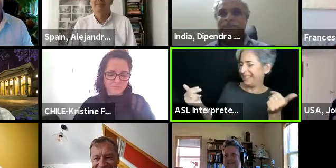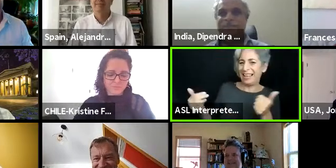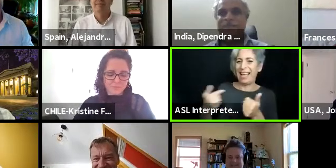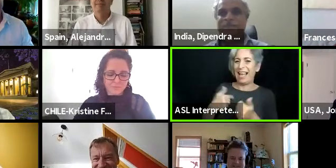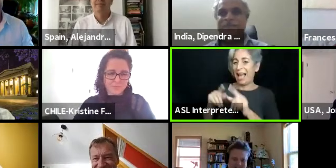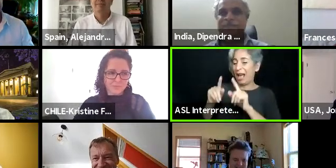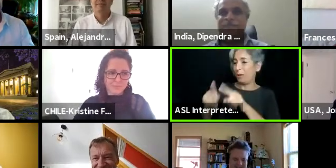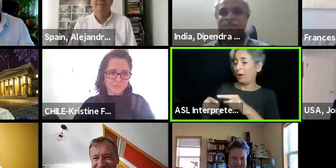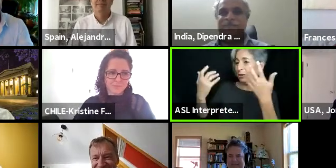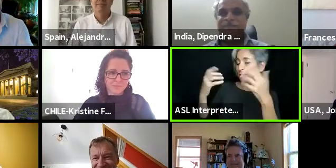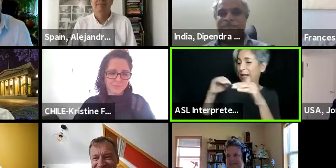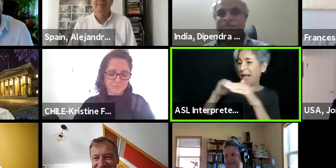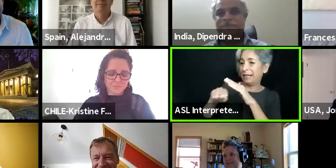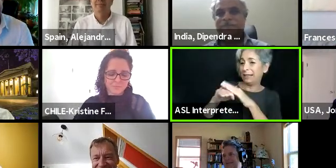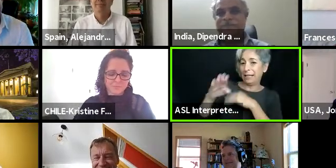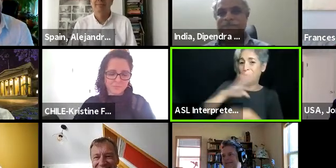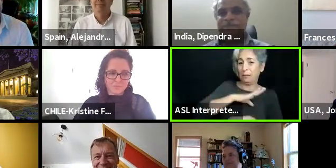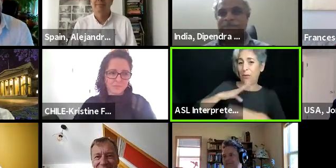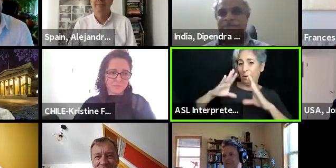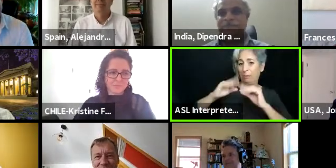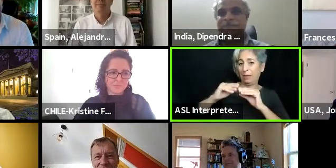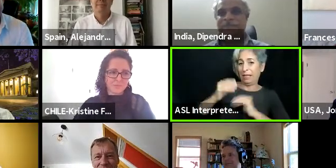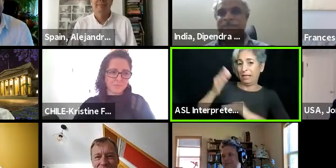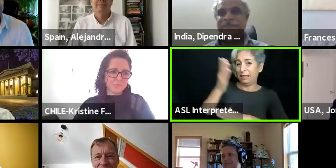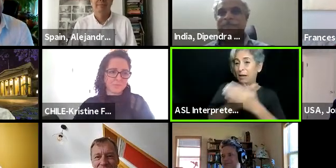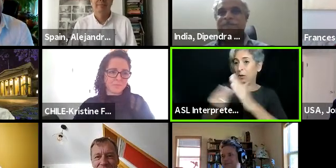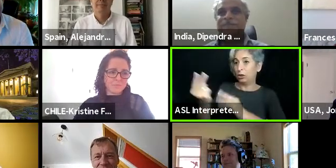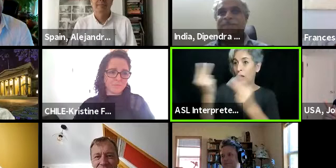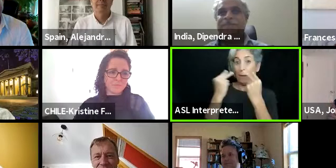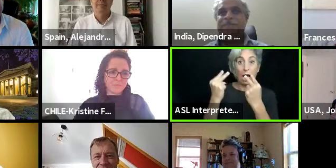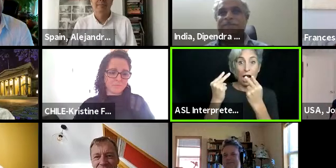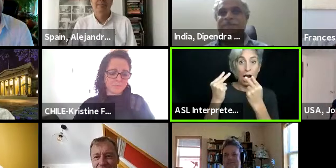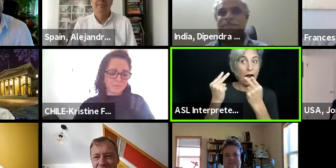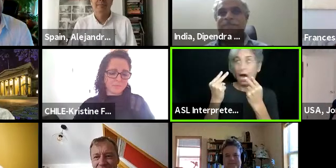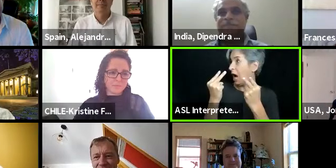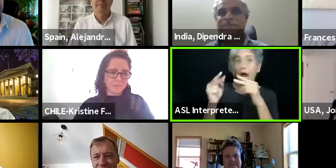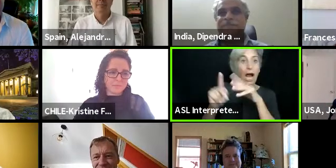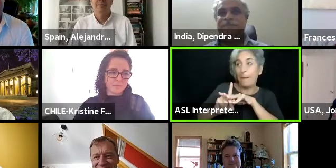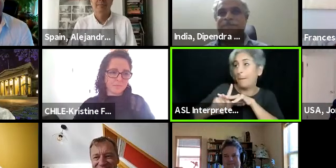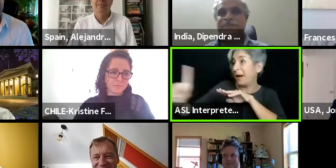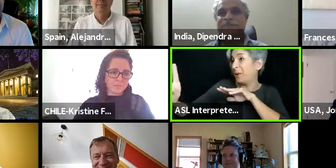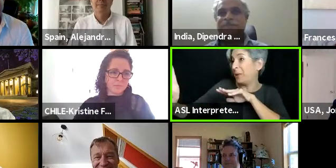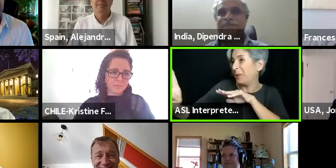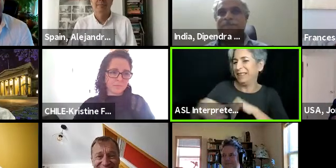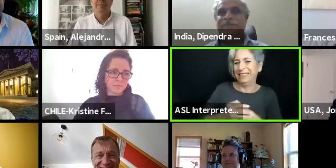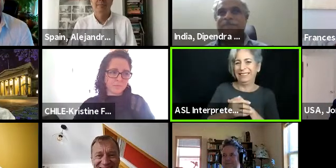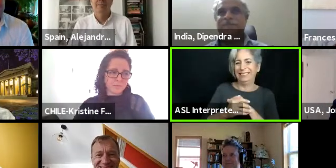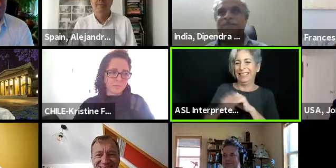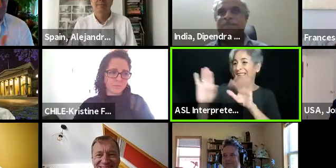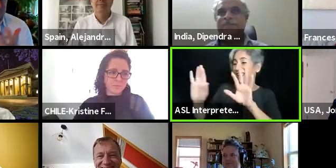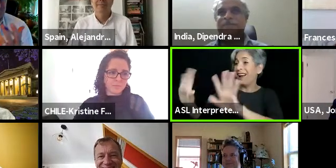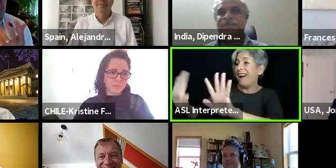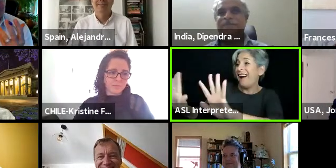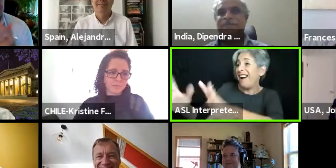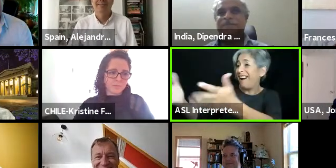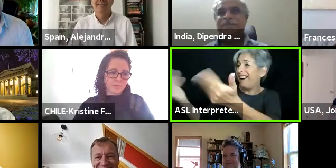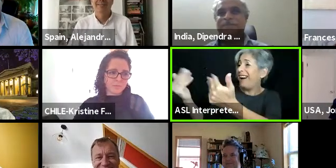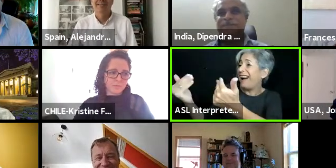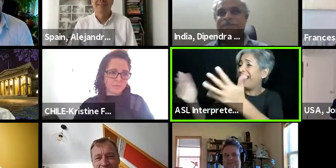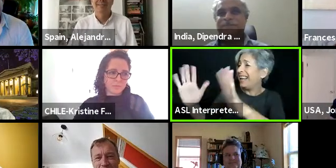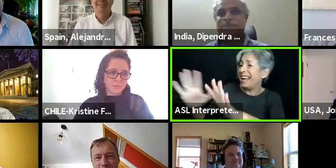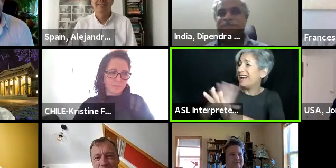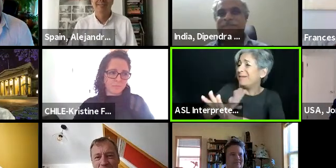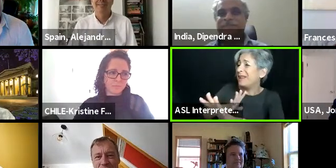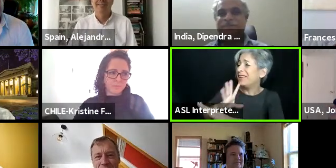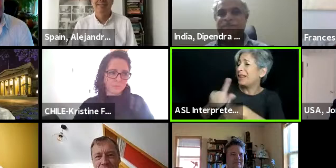to an access board meeting in the US where someone literally saw me and they're like, oh, I got to run. I'm like, oh, hey, no, Jonathan, I'm